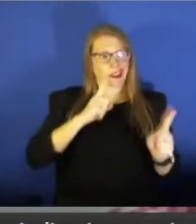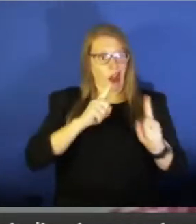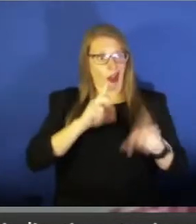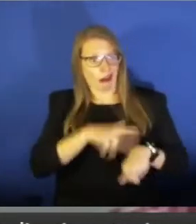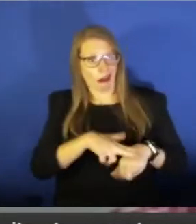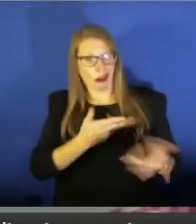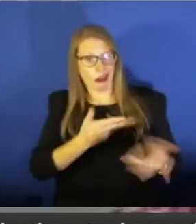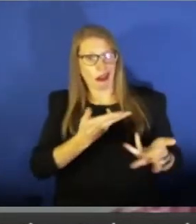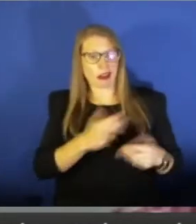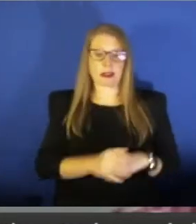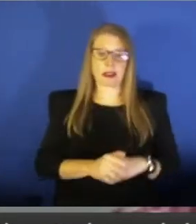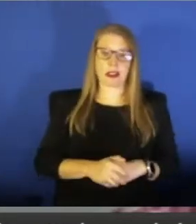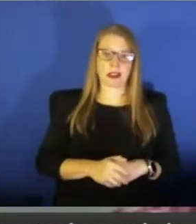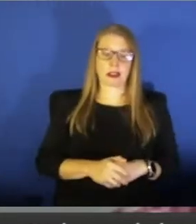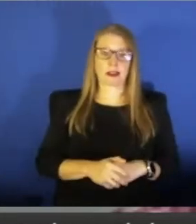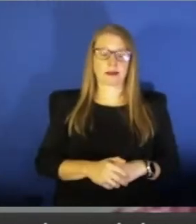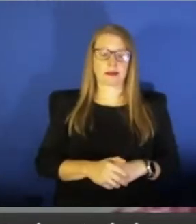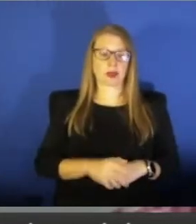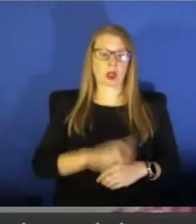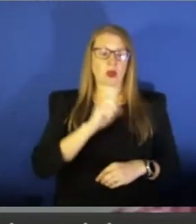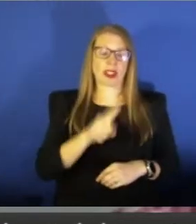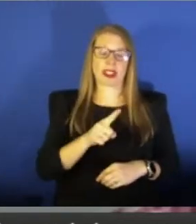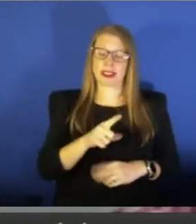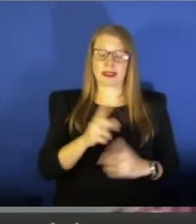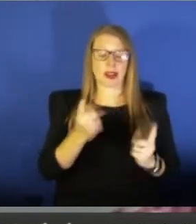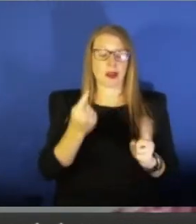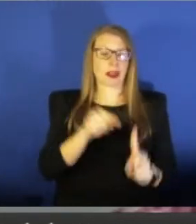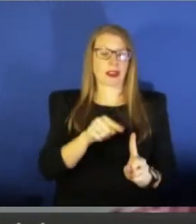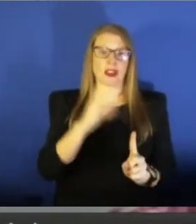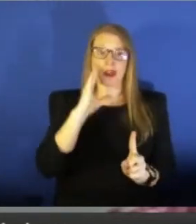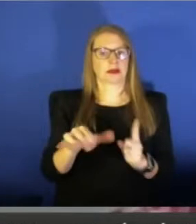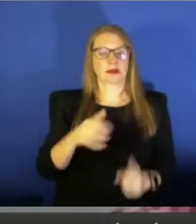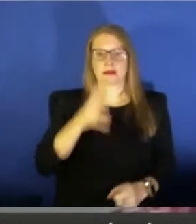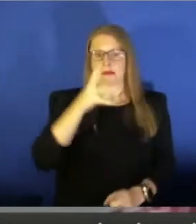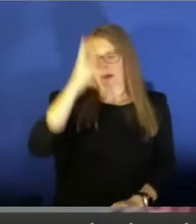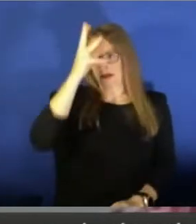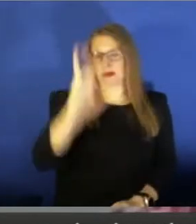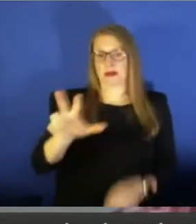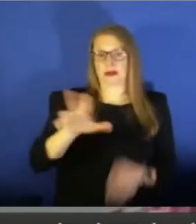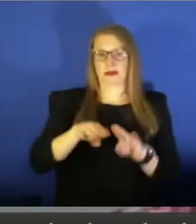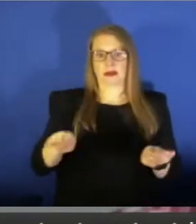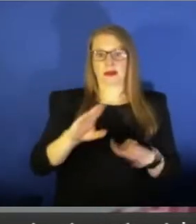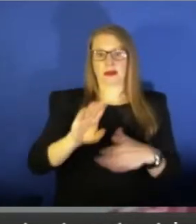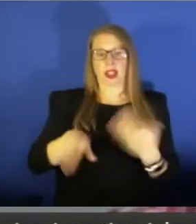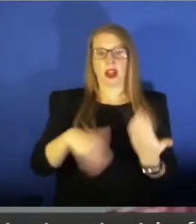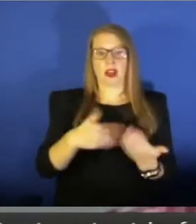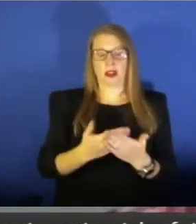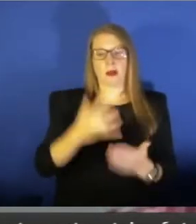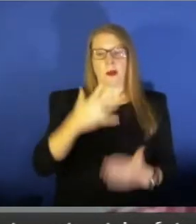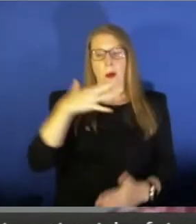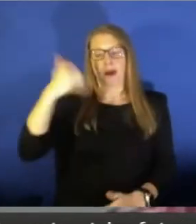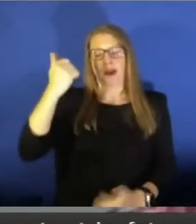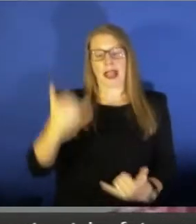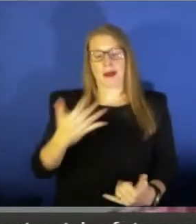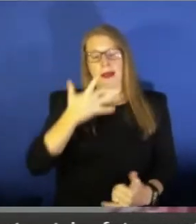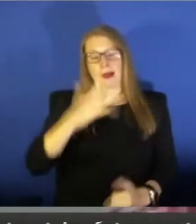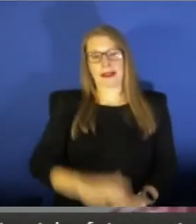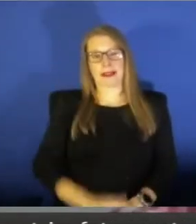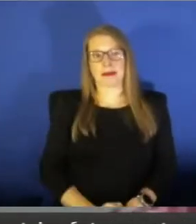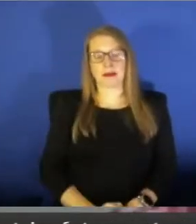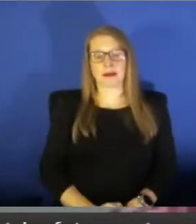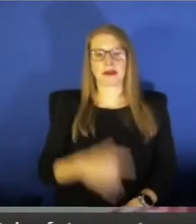up at their house, on a search warrant. We talked about the age of the average user. It hasn't been that long ago. We